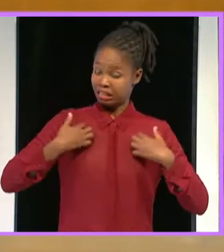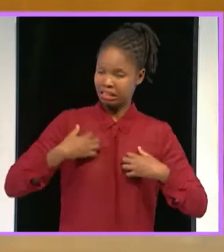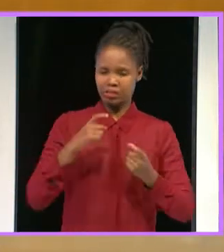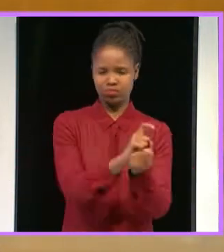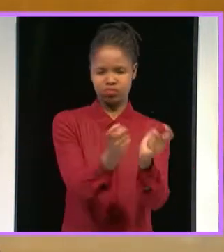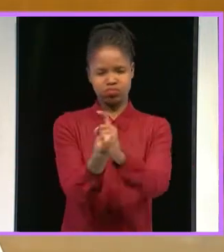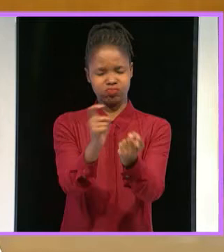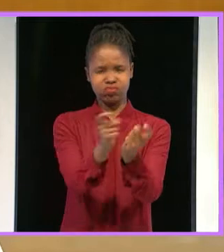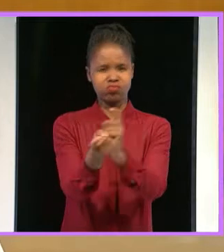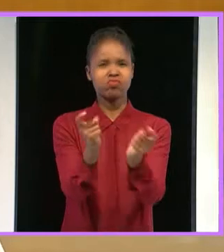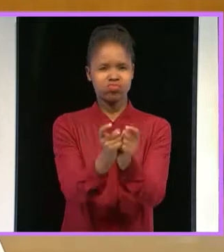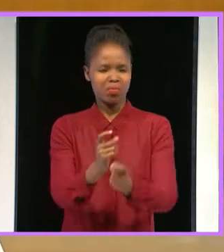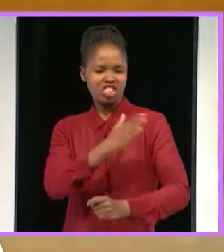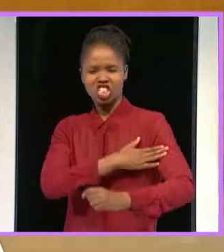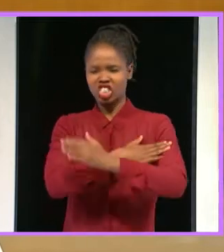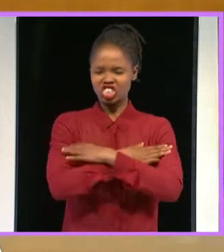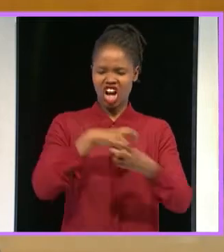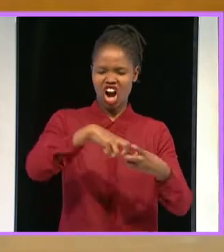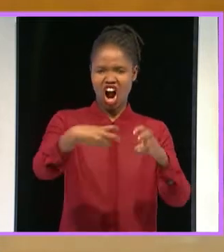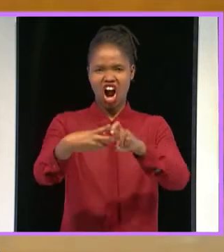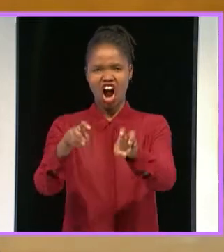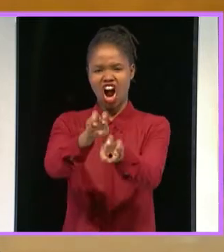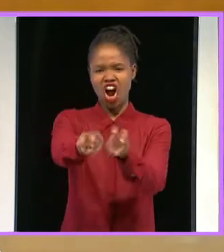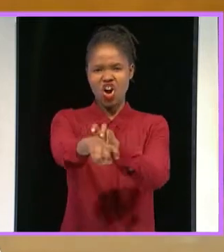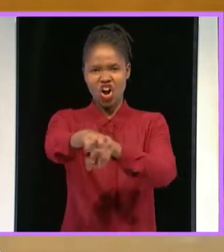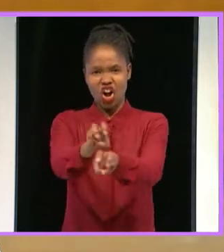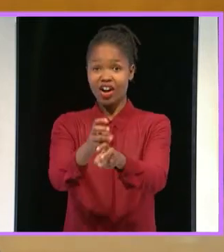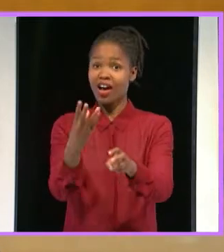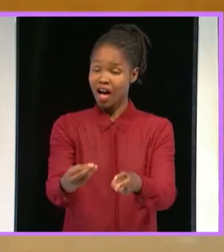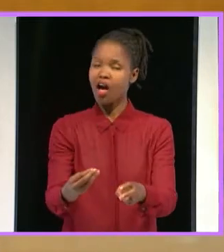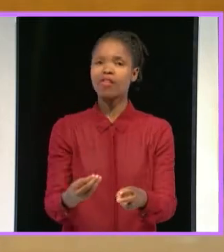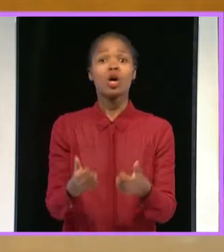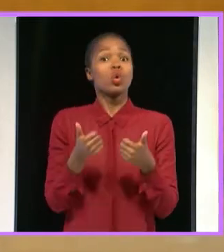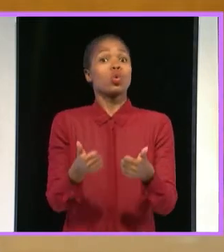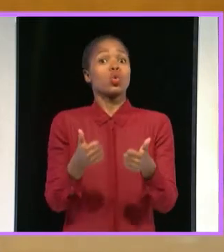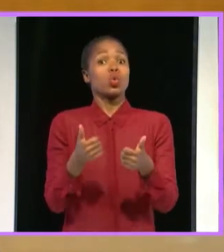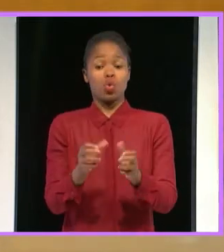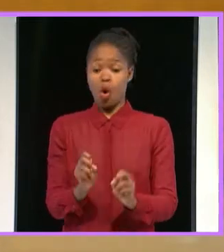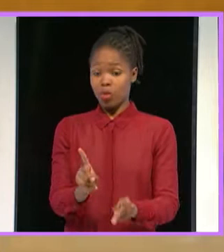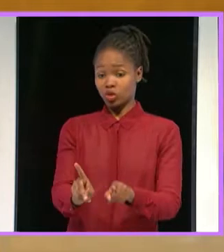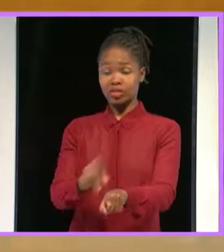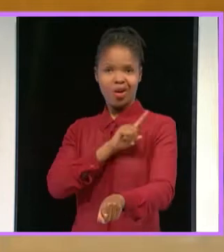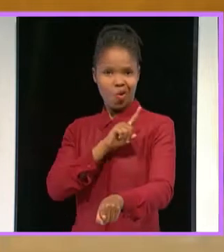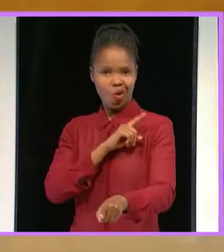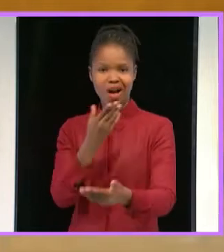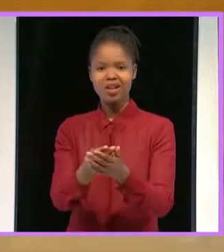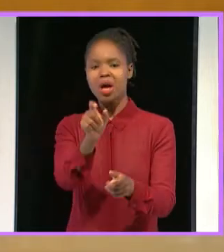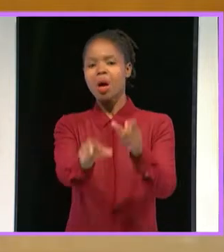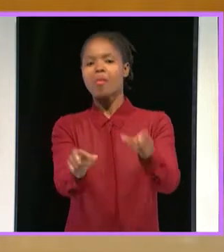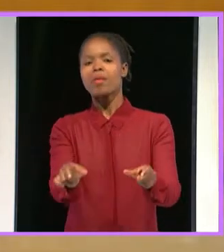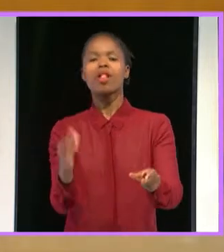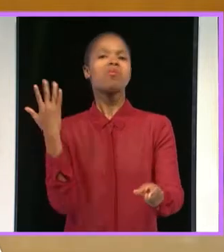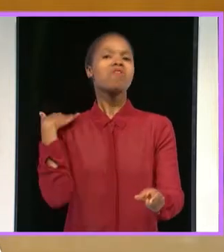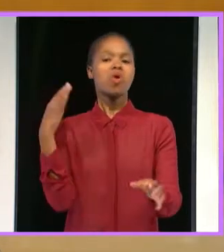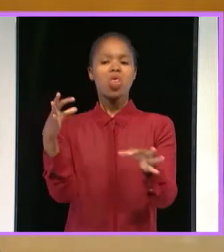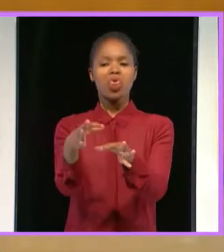also a contact game, but then it's an opportunity as well, because first of all, we're getting more people involved in playing wheelchair